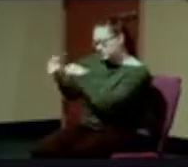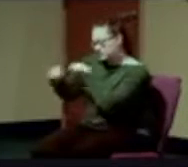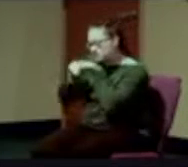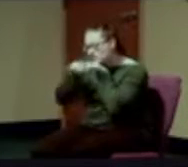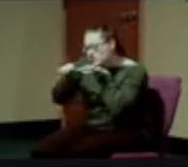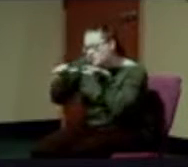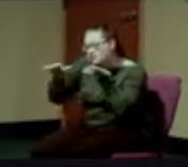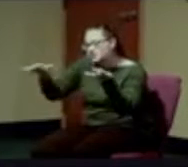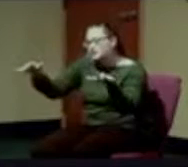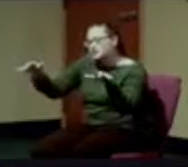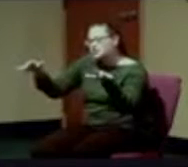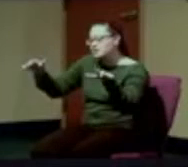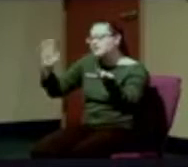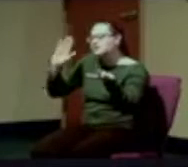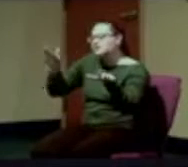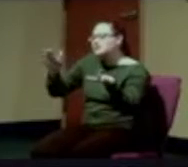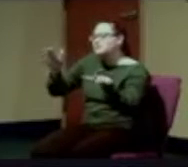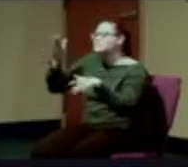promise.